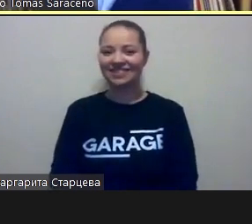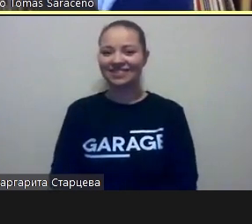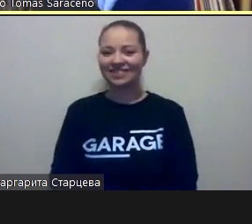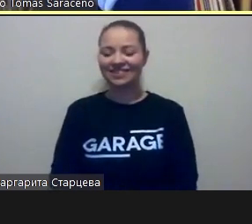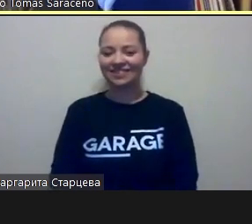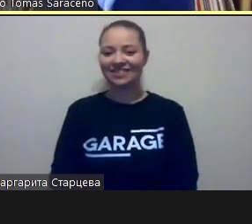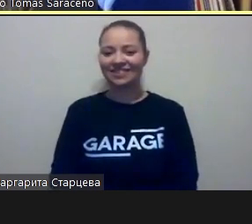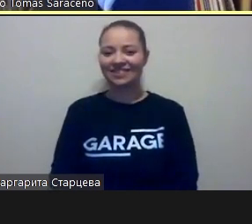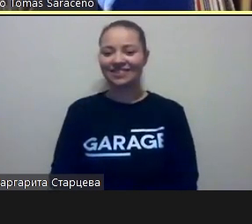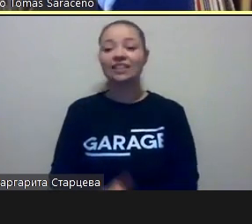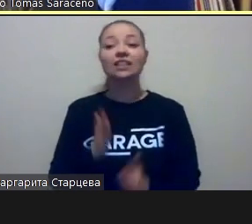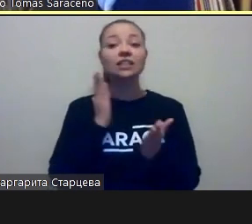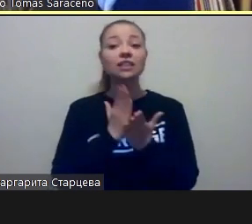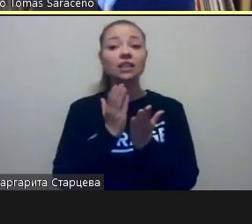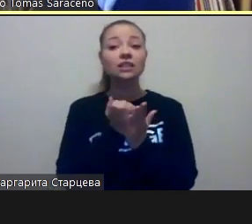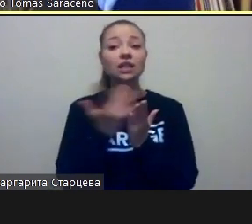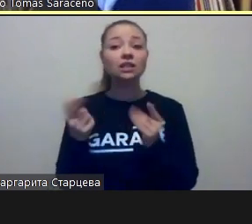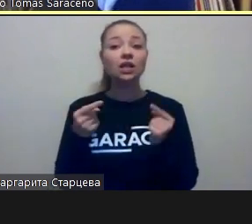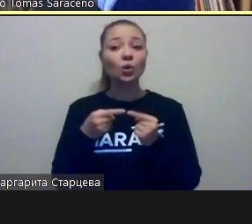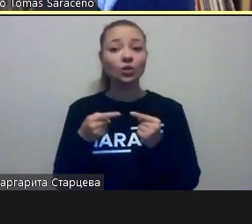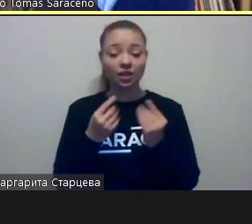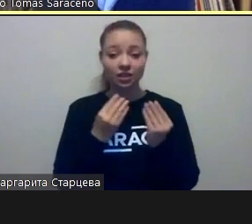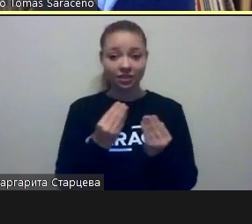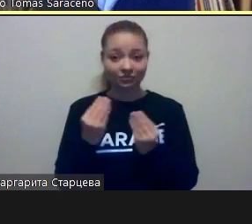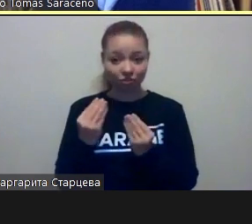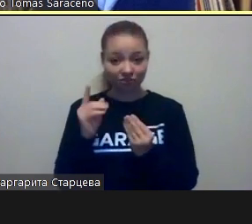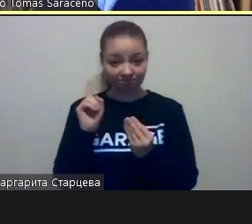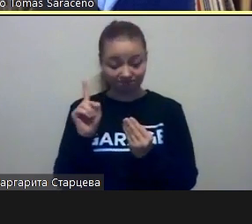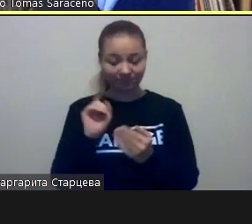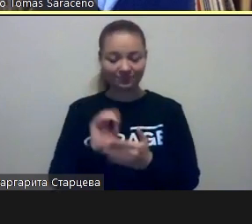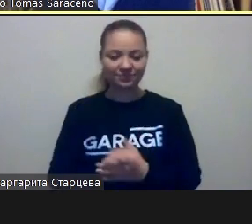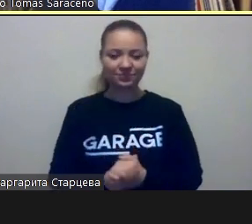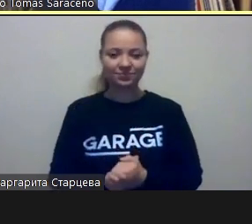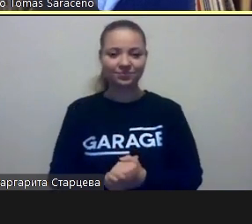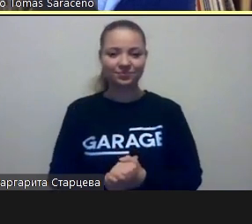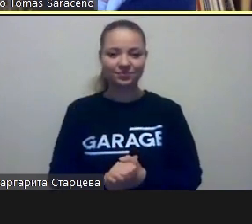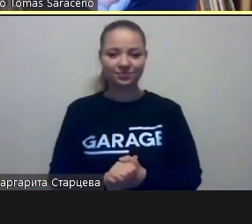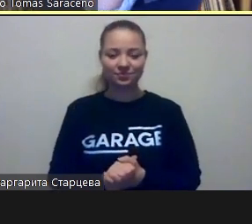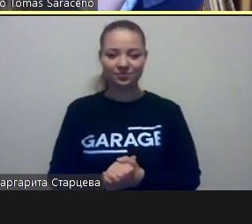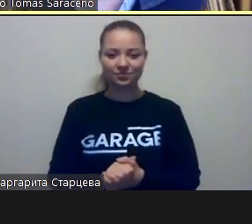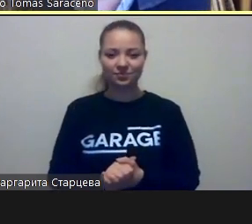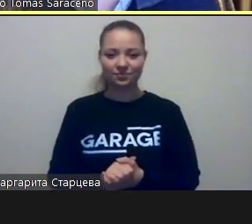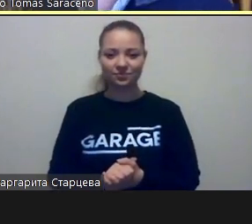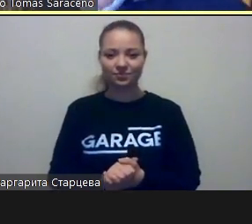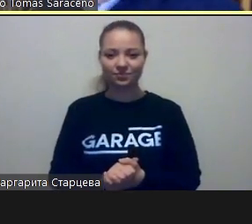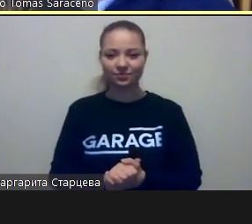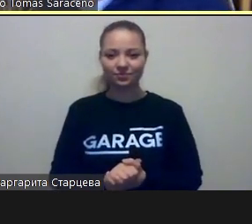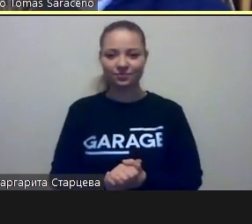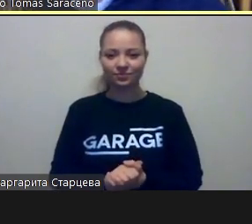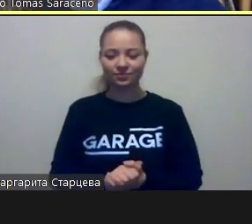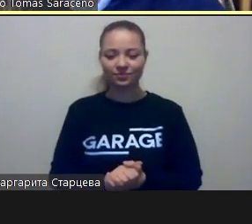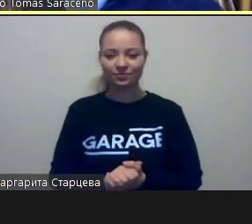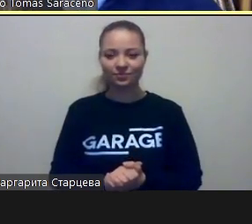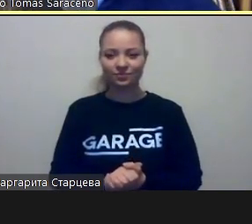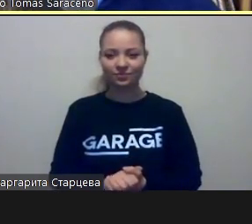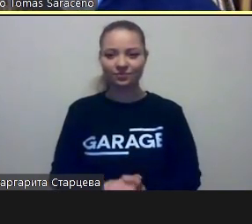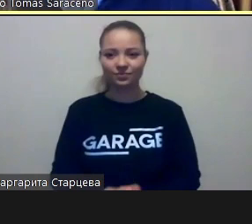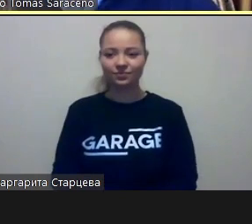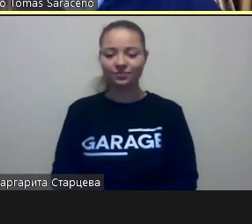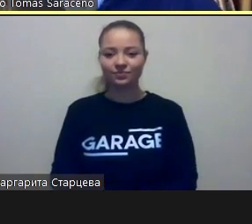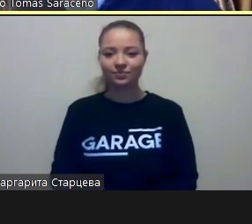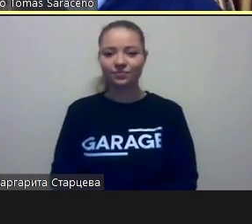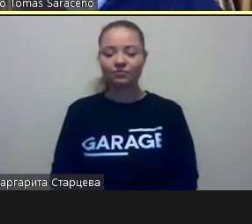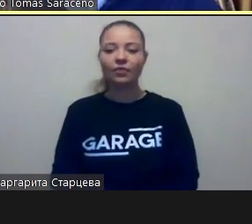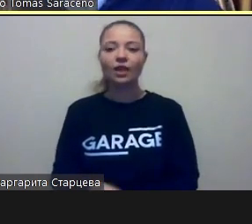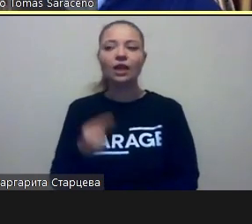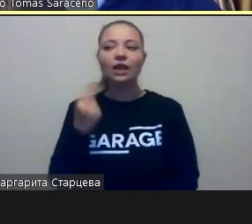specific on things, but maybe I thought like the idea of this moving